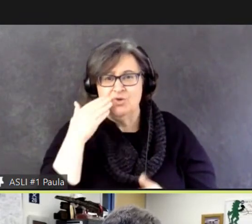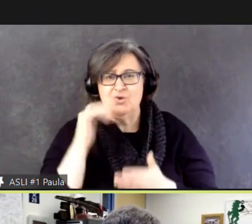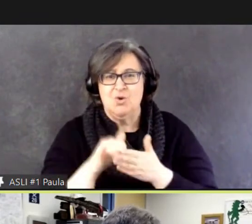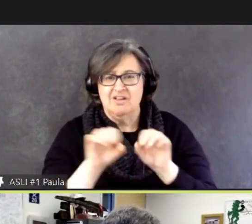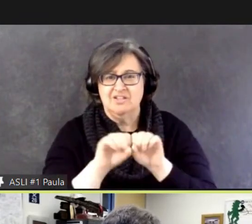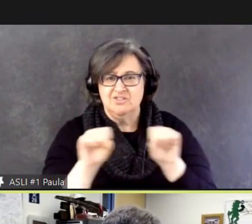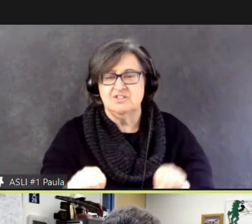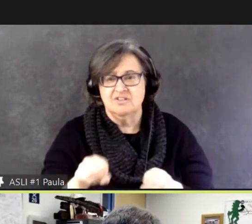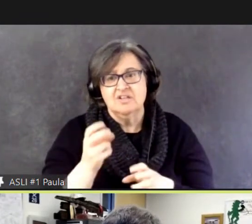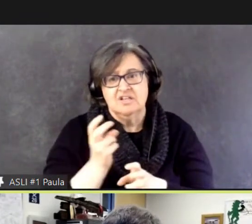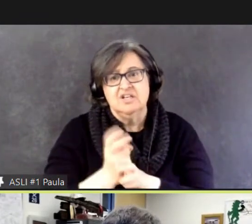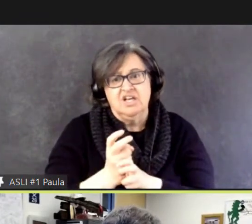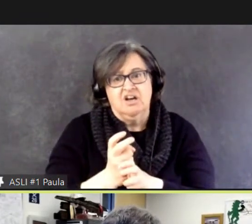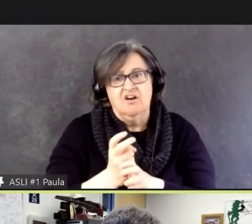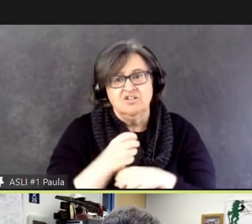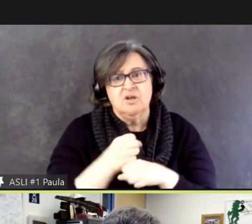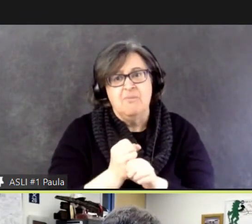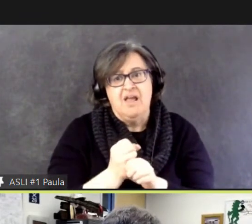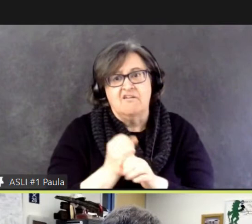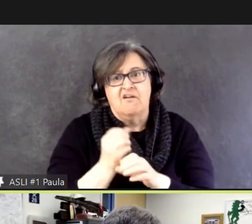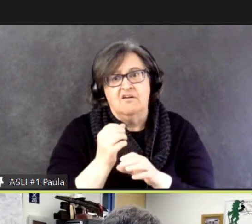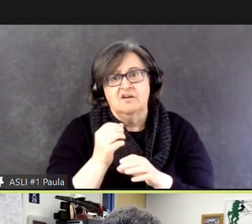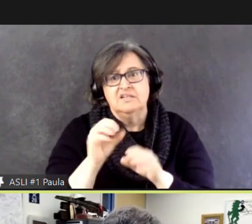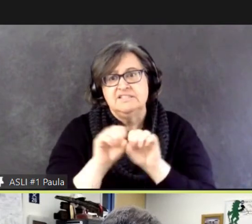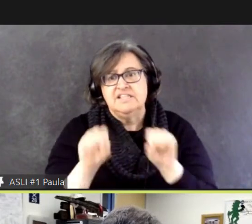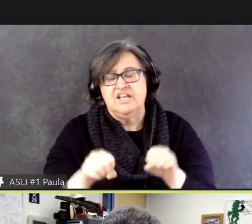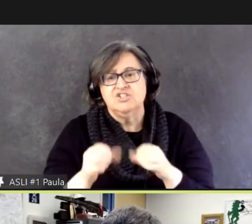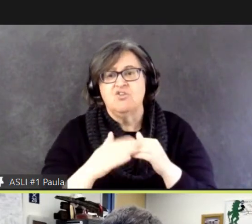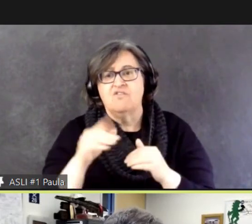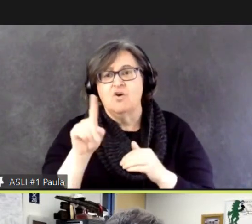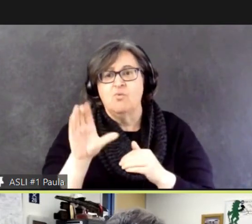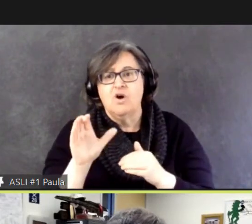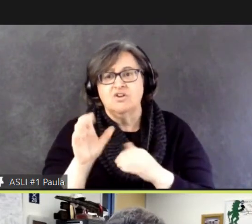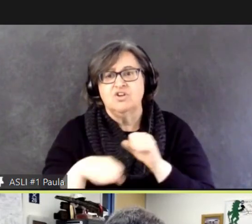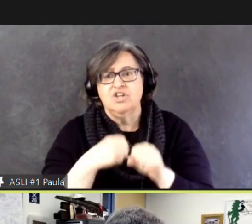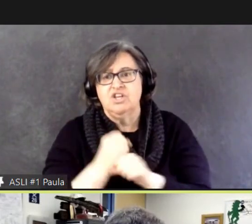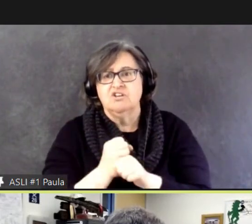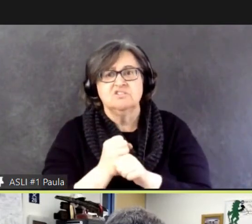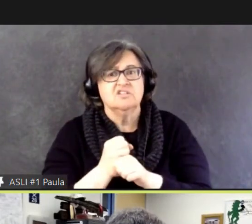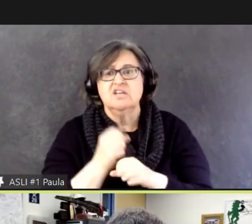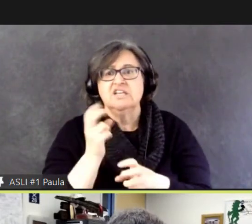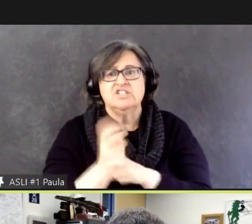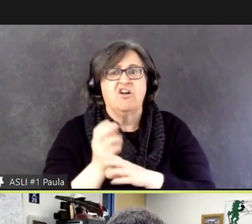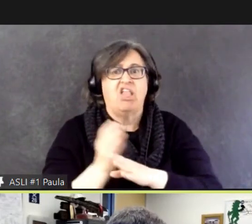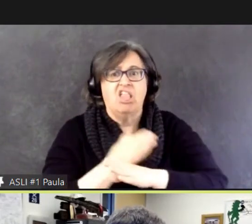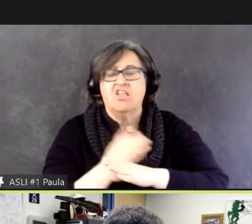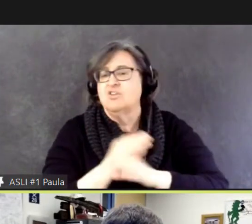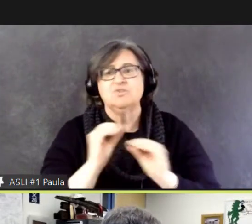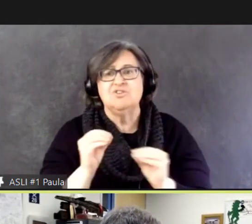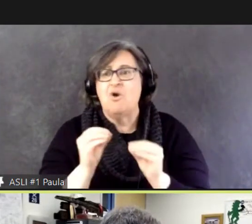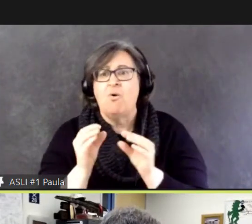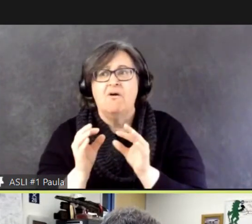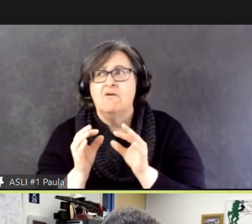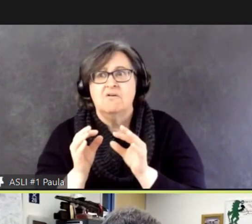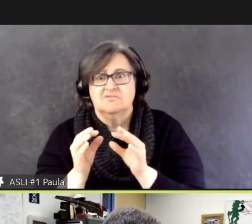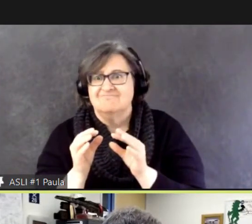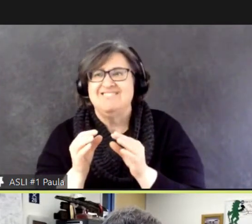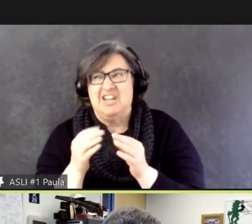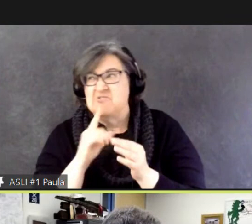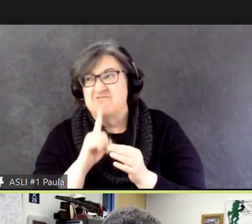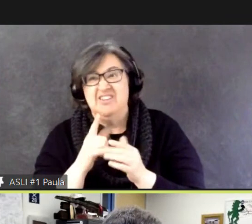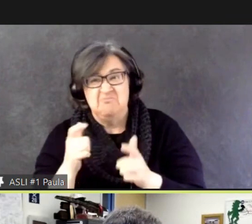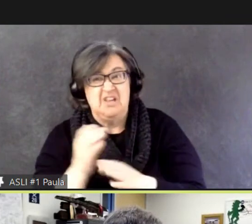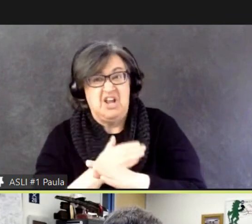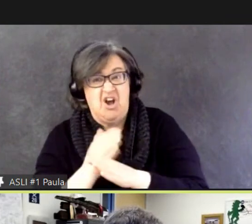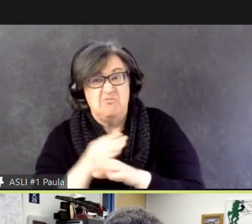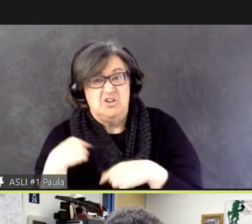a station that's over 100 years old without any significant upgrades in that time period look good again. I think